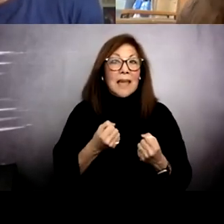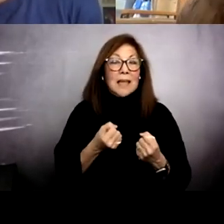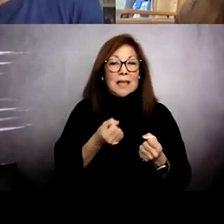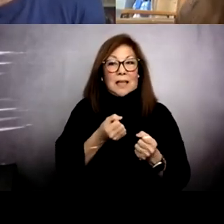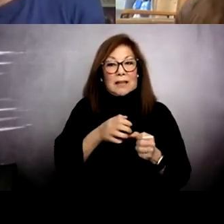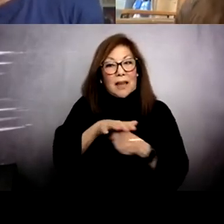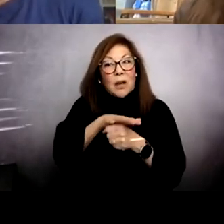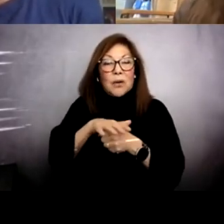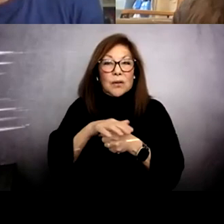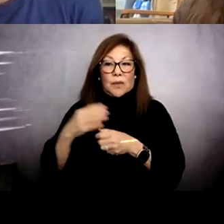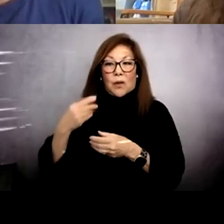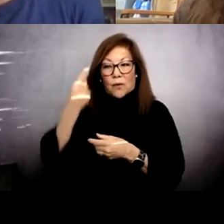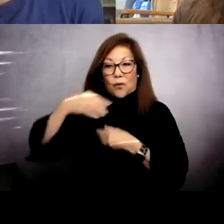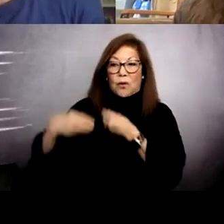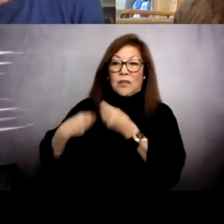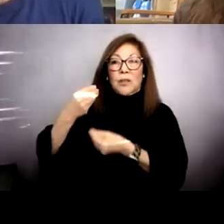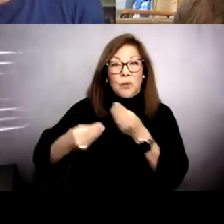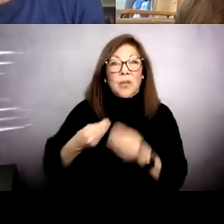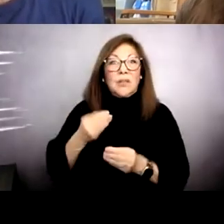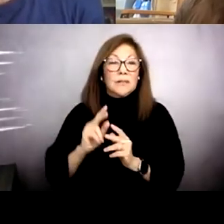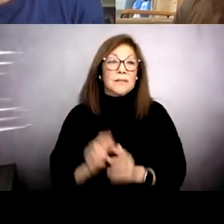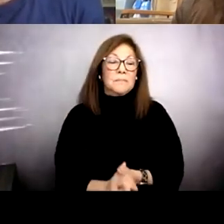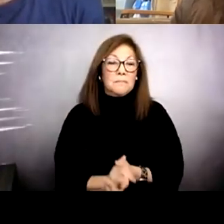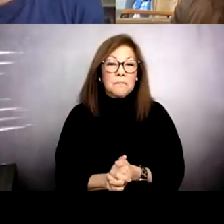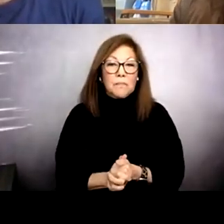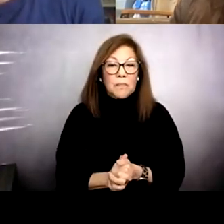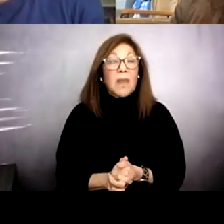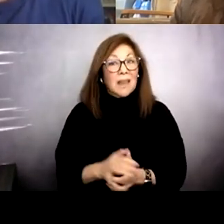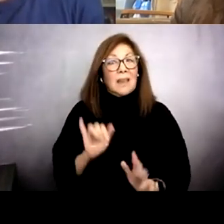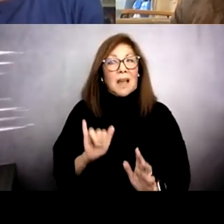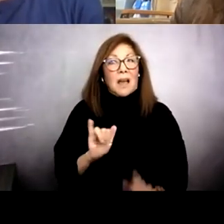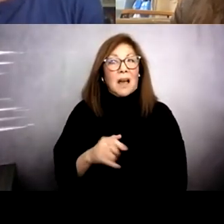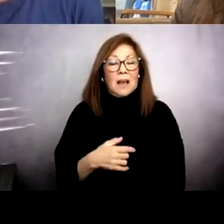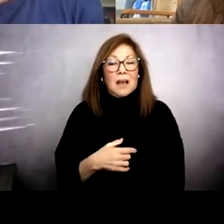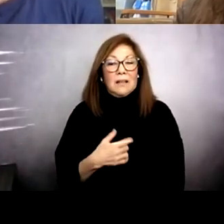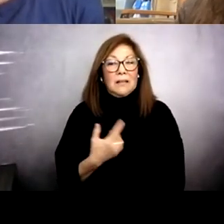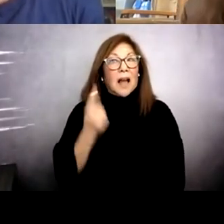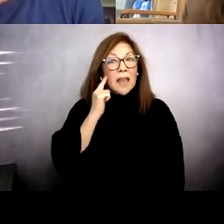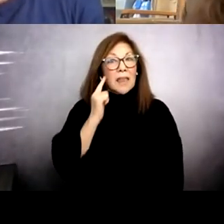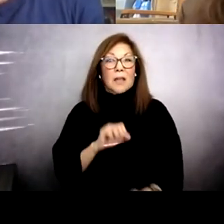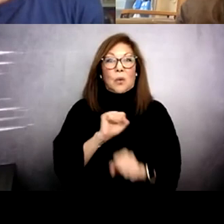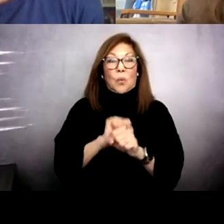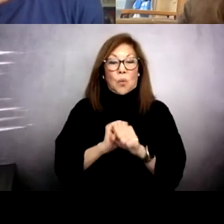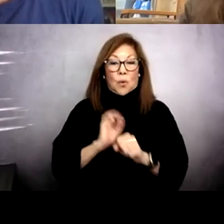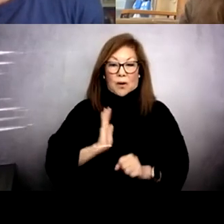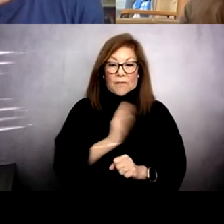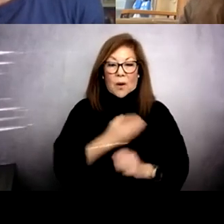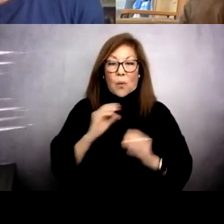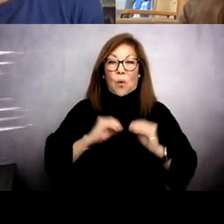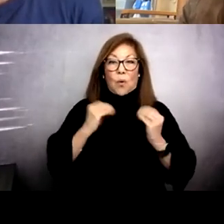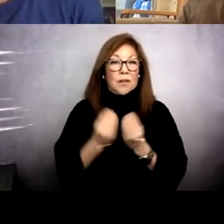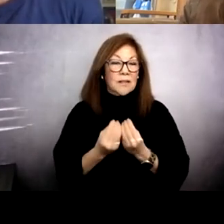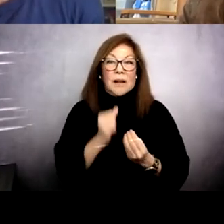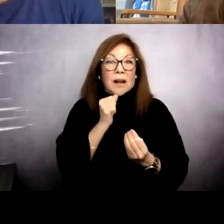across generations for. So I think the work of our organizations, I don't think